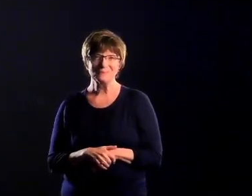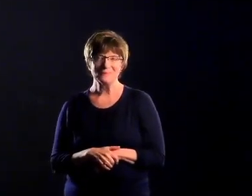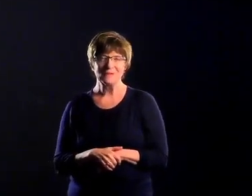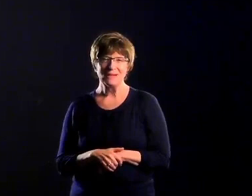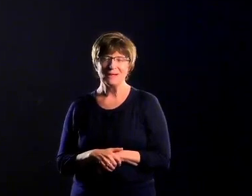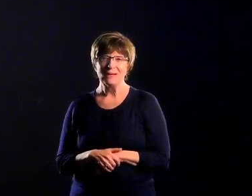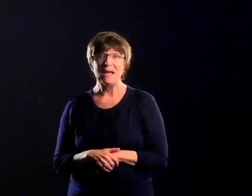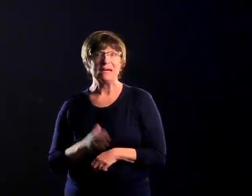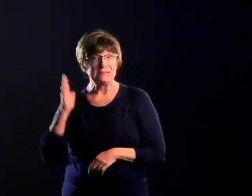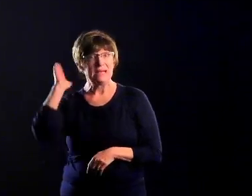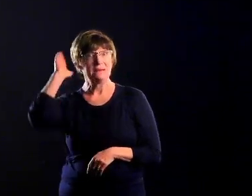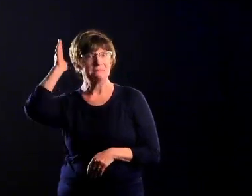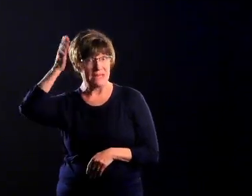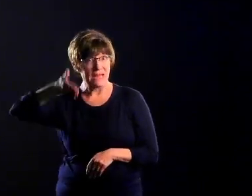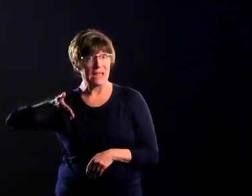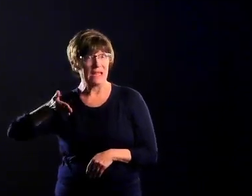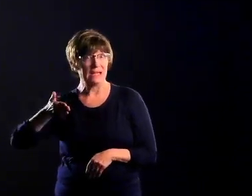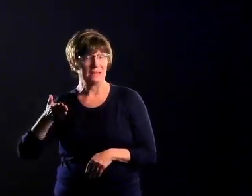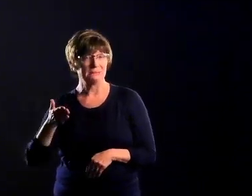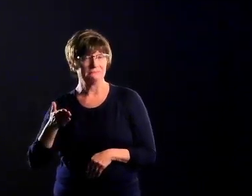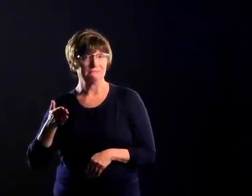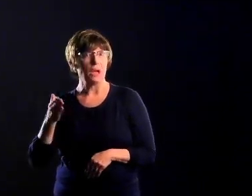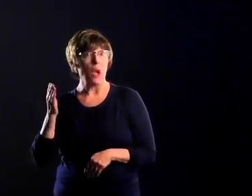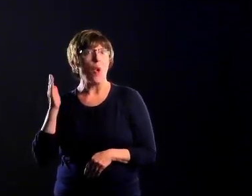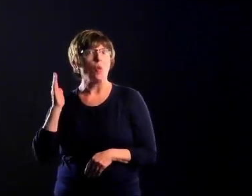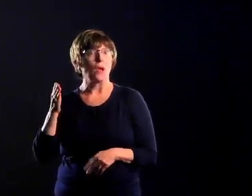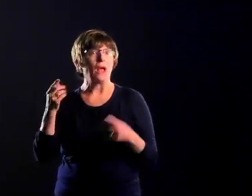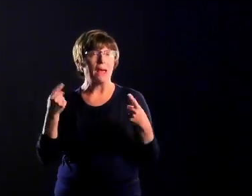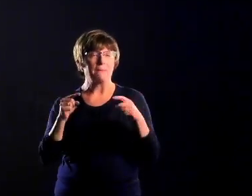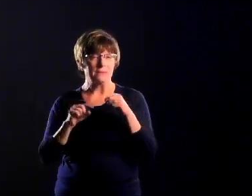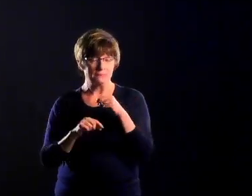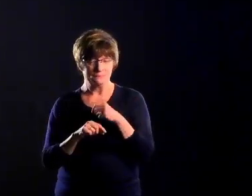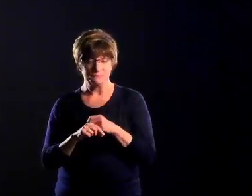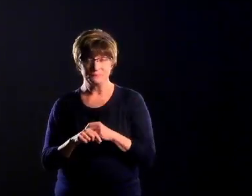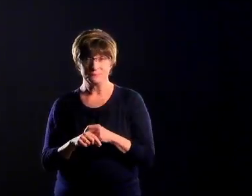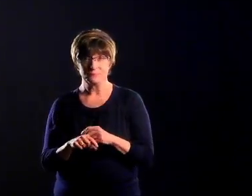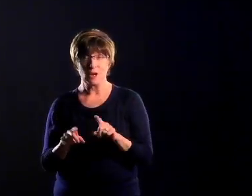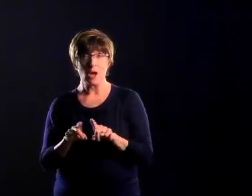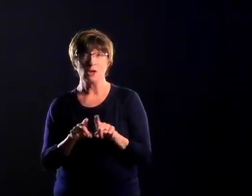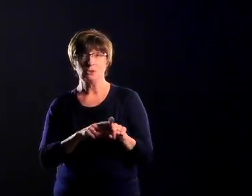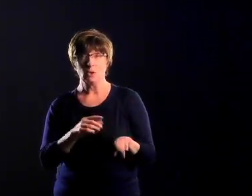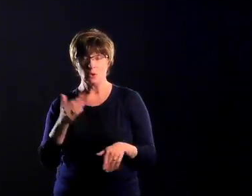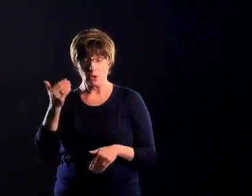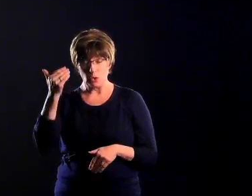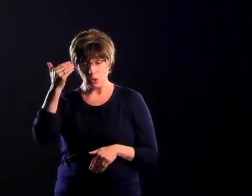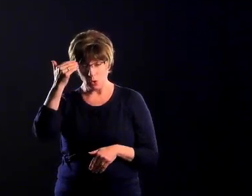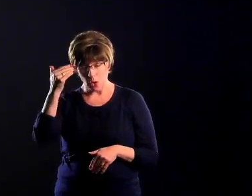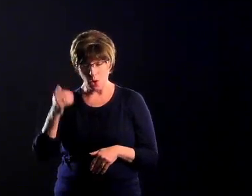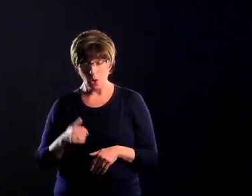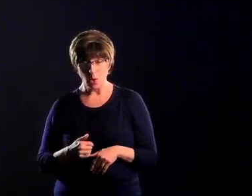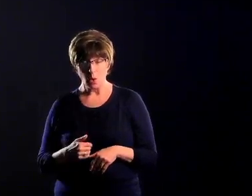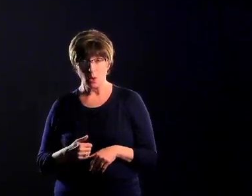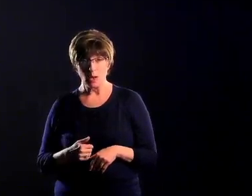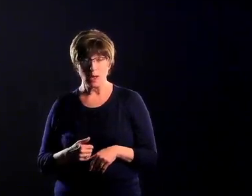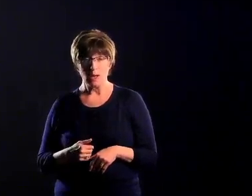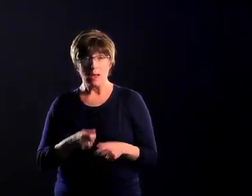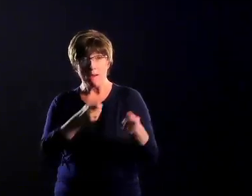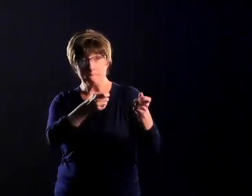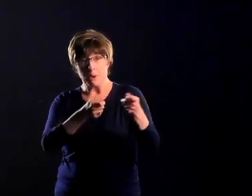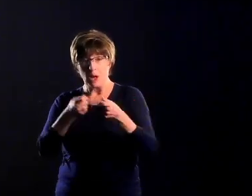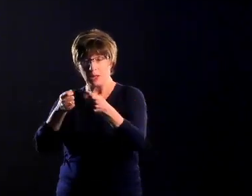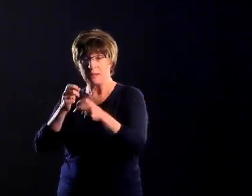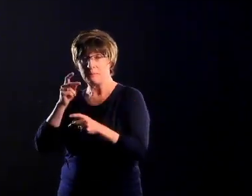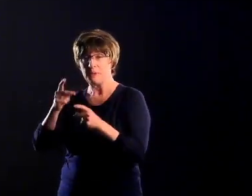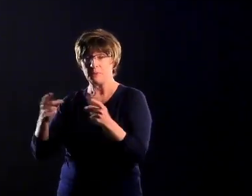And someday that's going to happen. But I also know that in the midst of pulling everybody back in, we